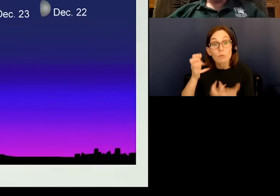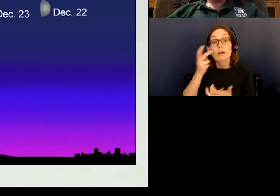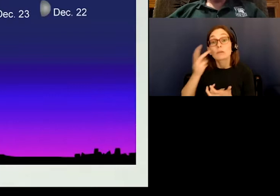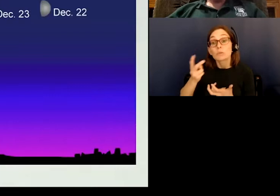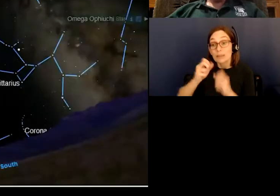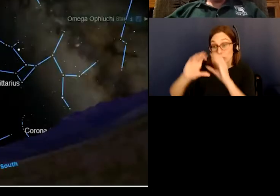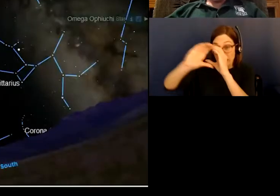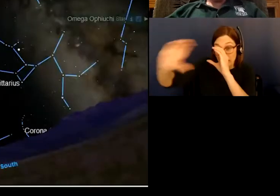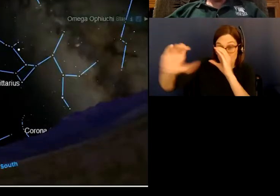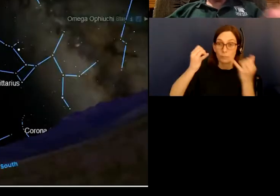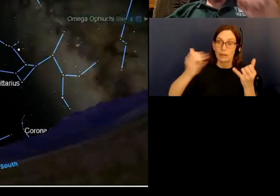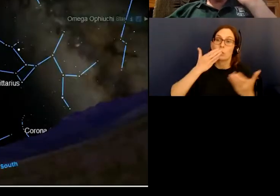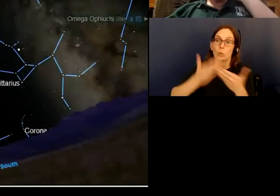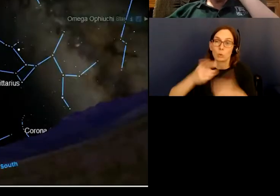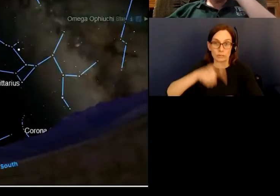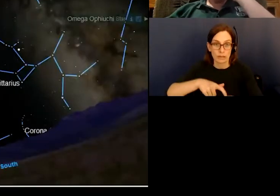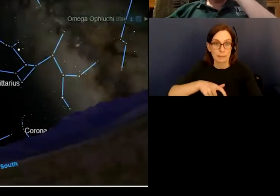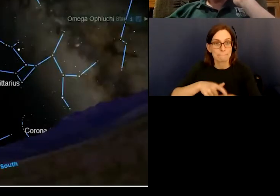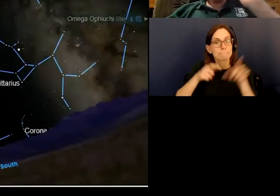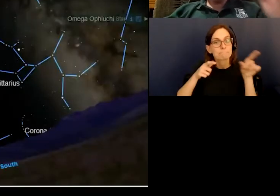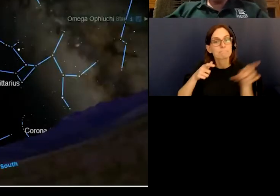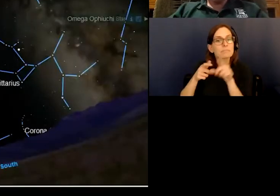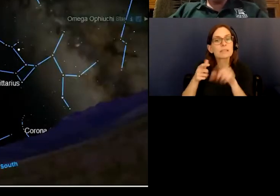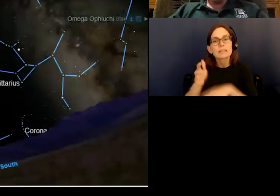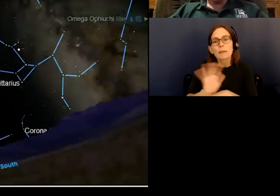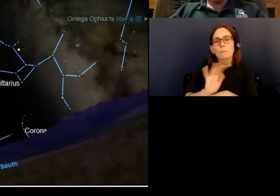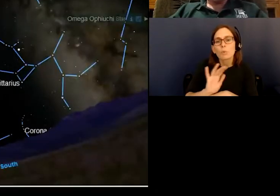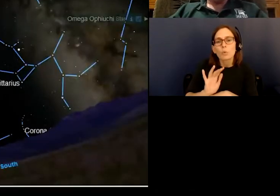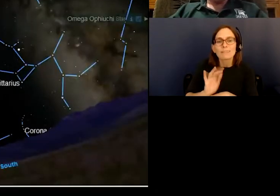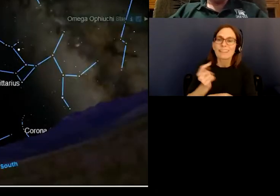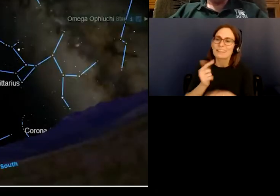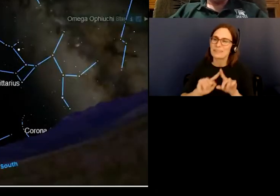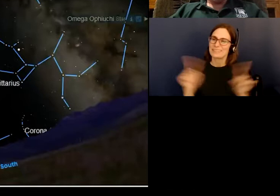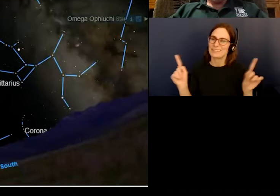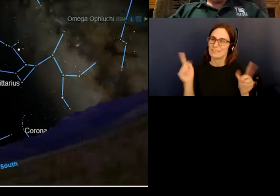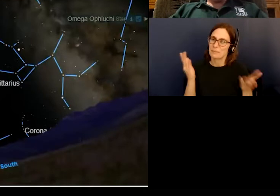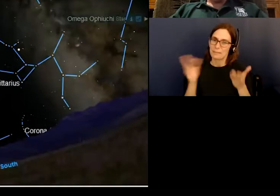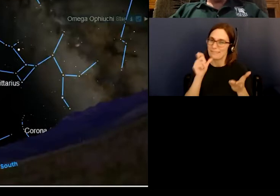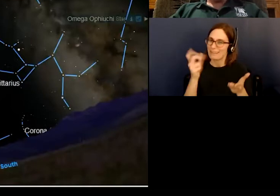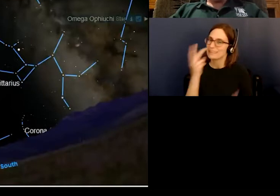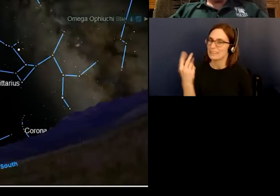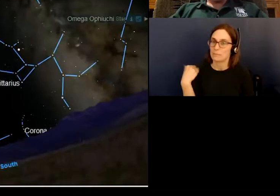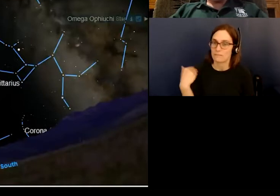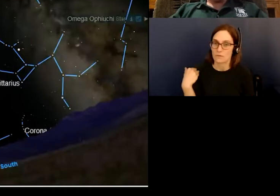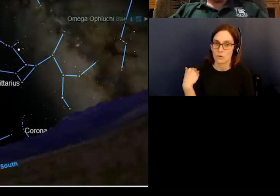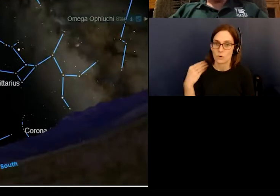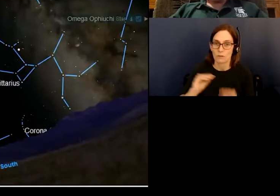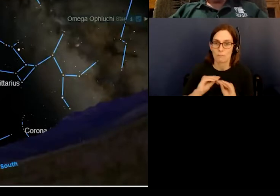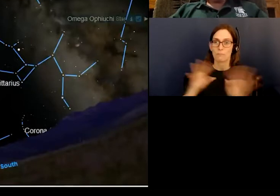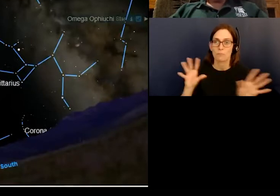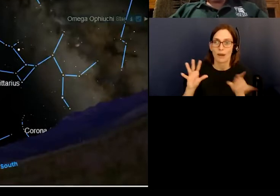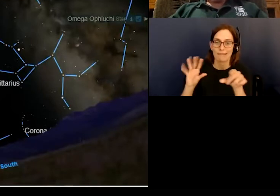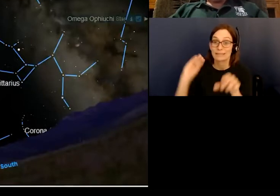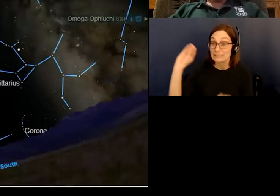time. And here I've prepared a little movie. This is a little different from some of the ones you've seen before. This bright thing here is the